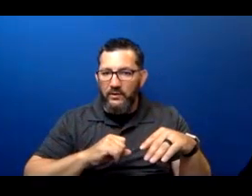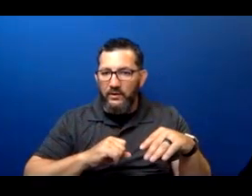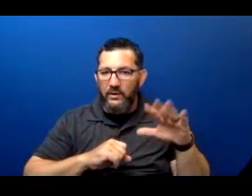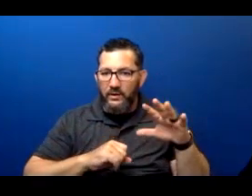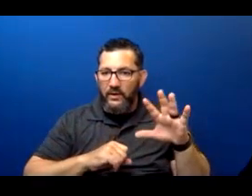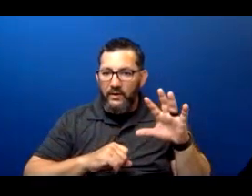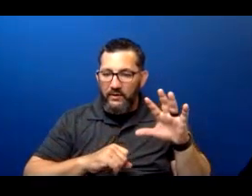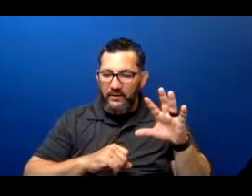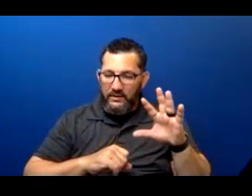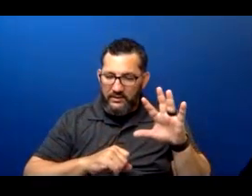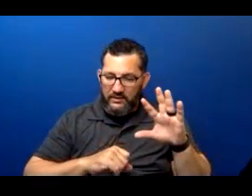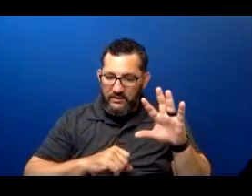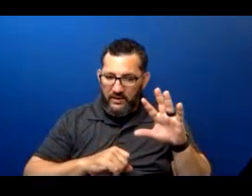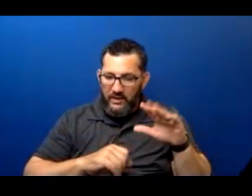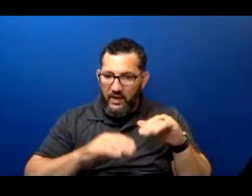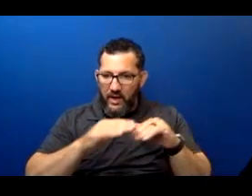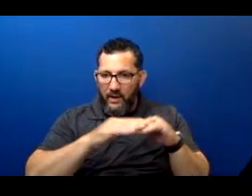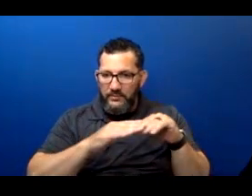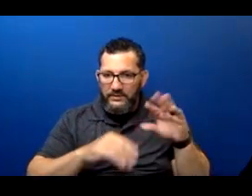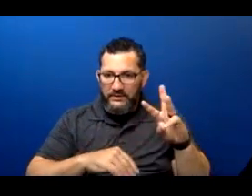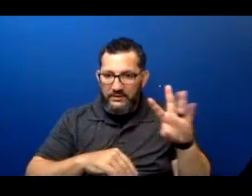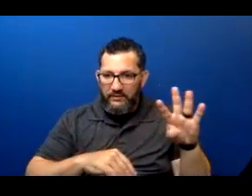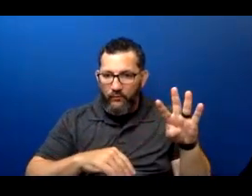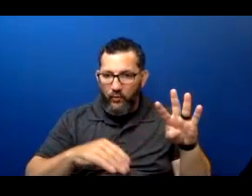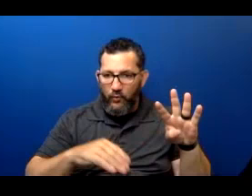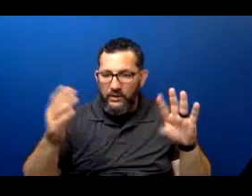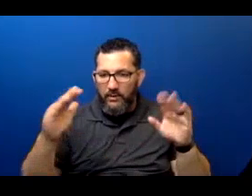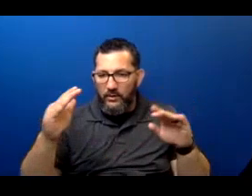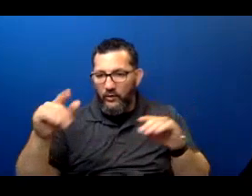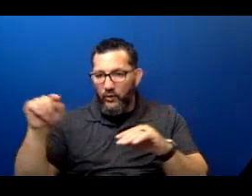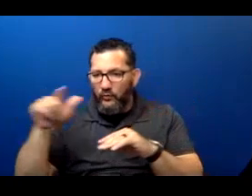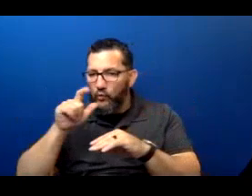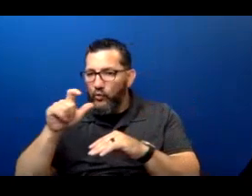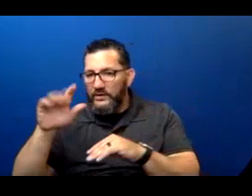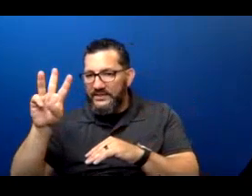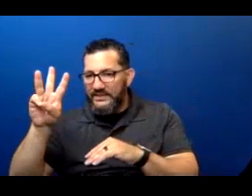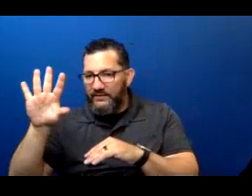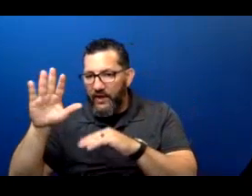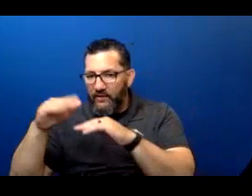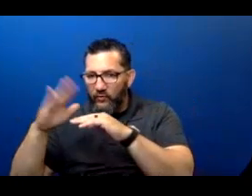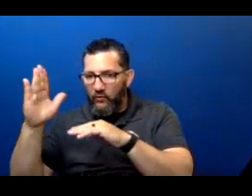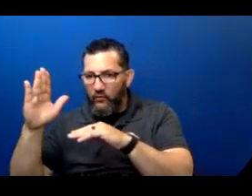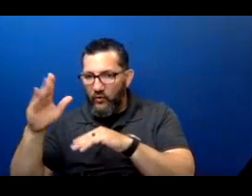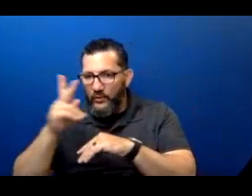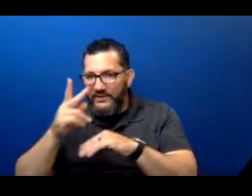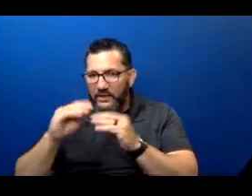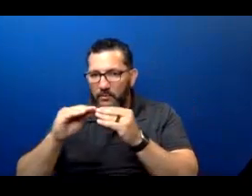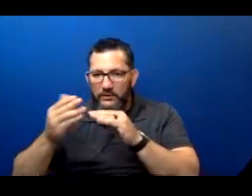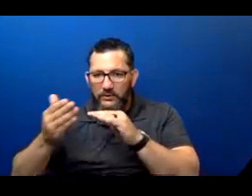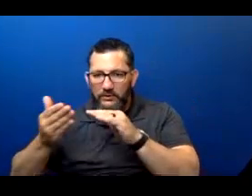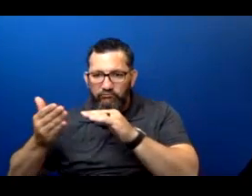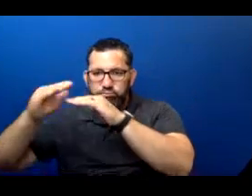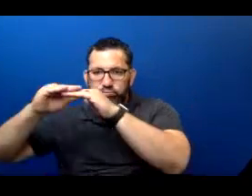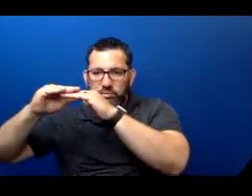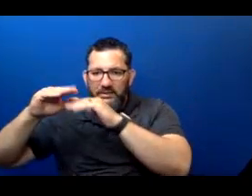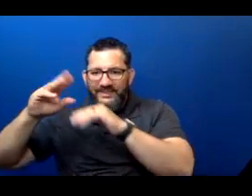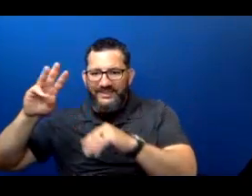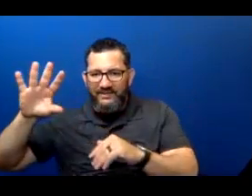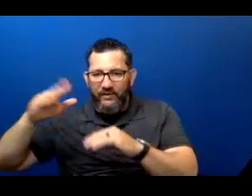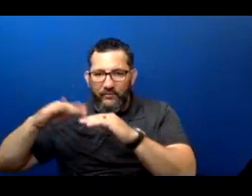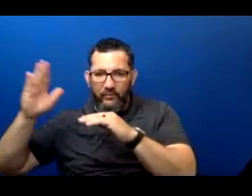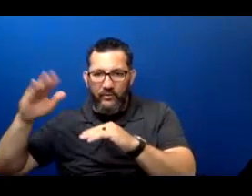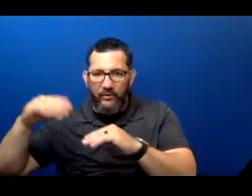aged in 64 compared to those who were 65 and older. So approximately